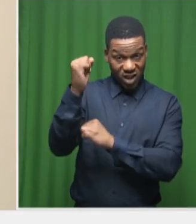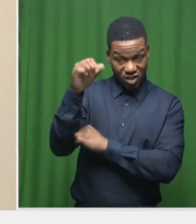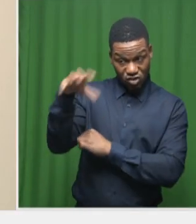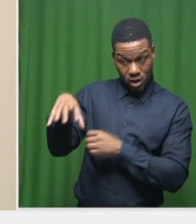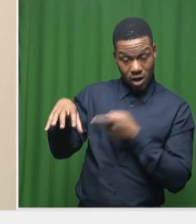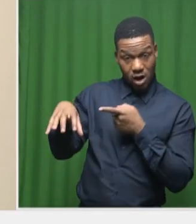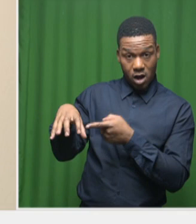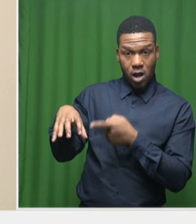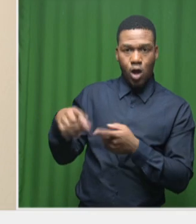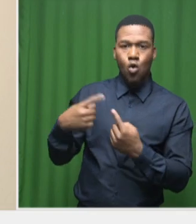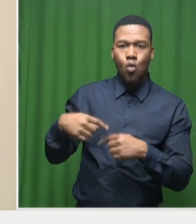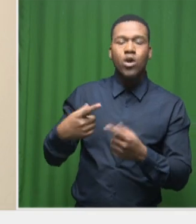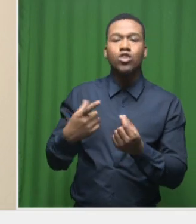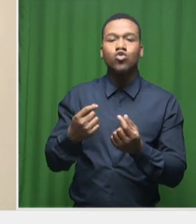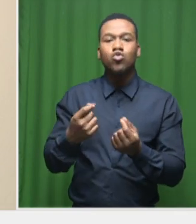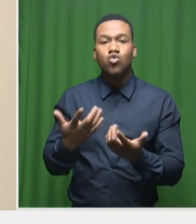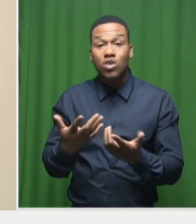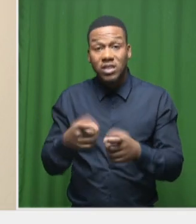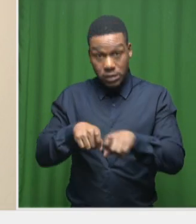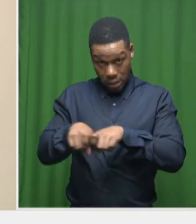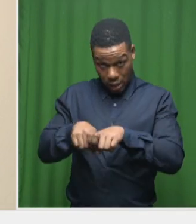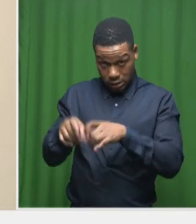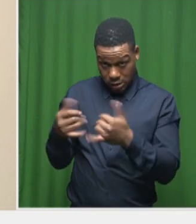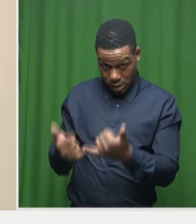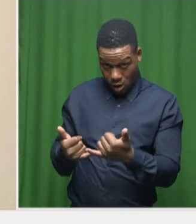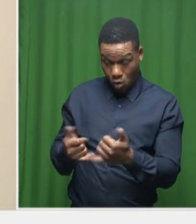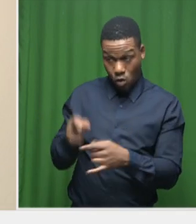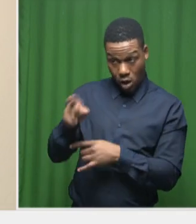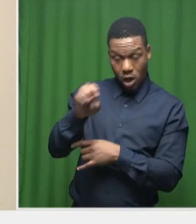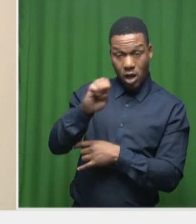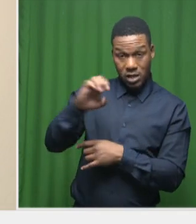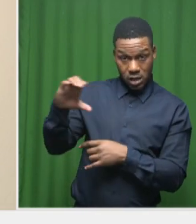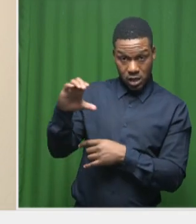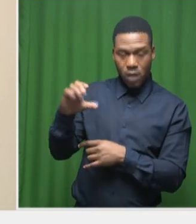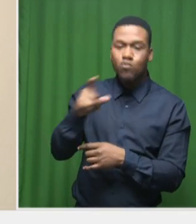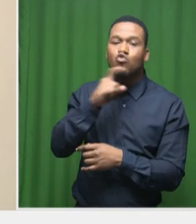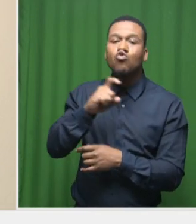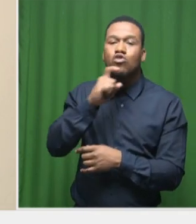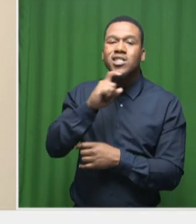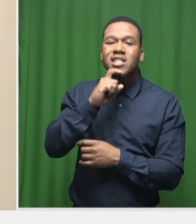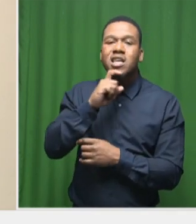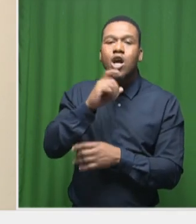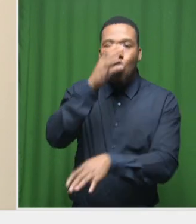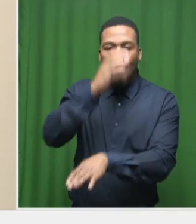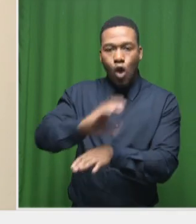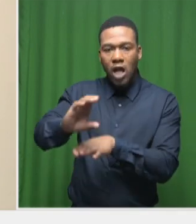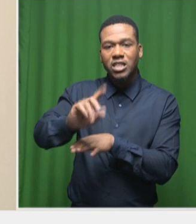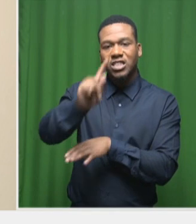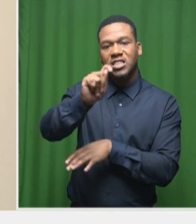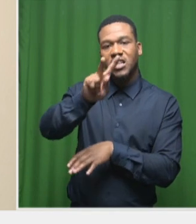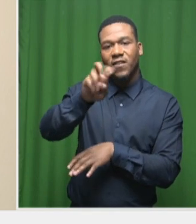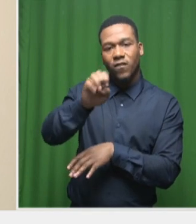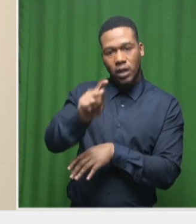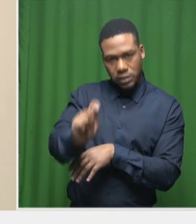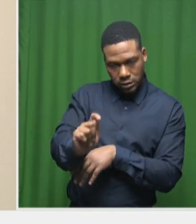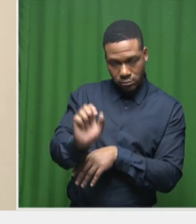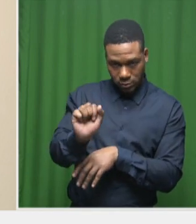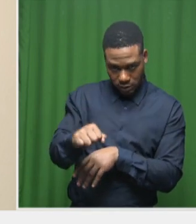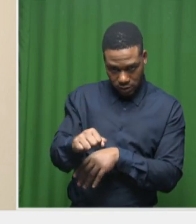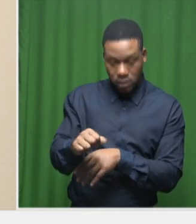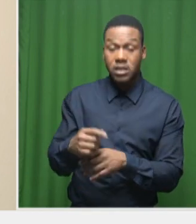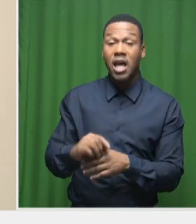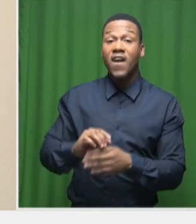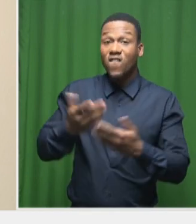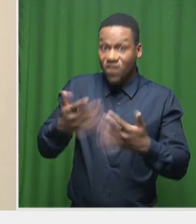currently doing a pilot with TVET in the Eastern Cape. So that's more from a higher education perspective, which we will be rolling out